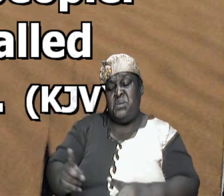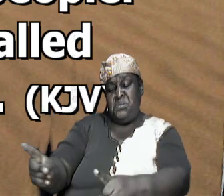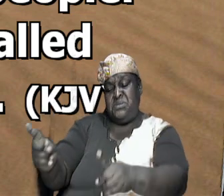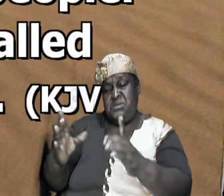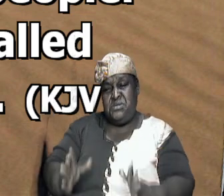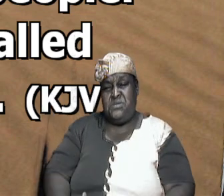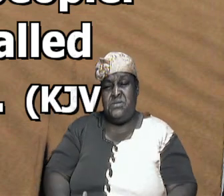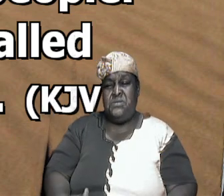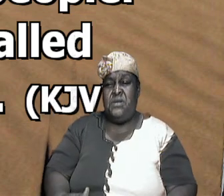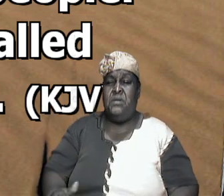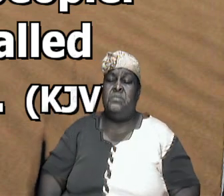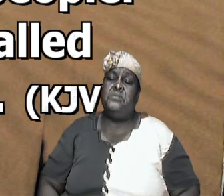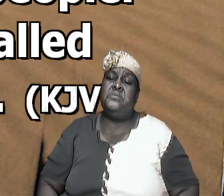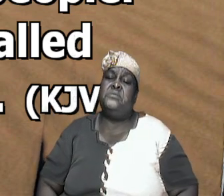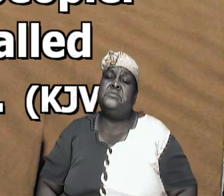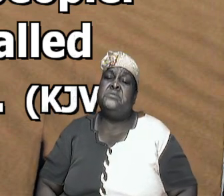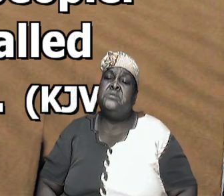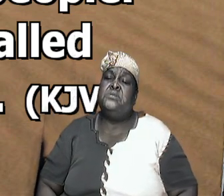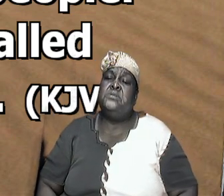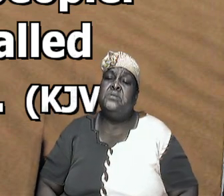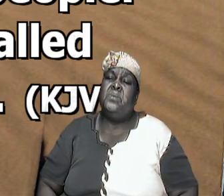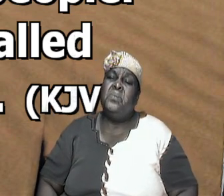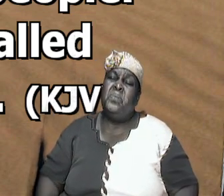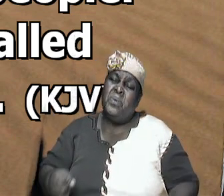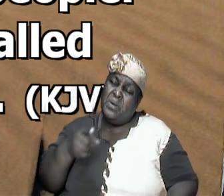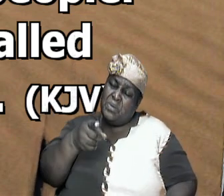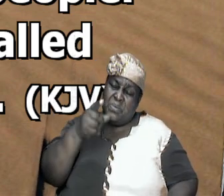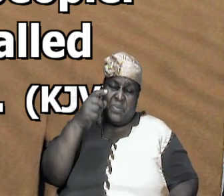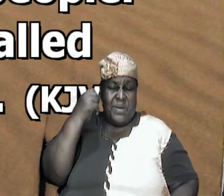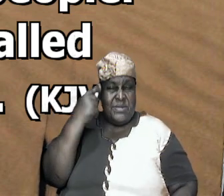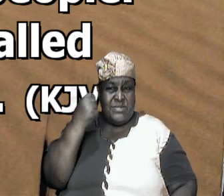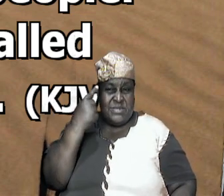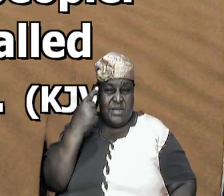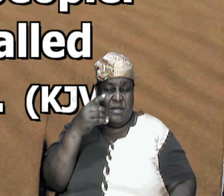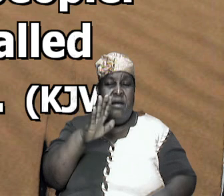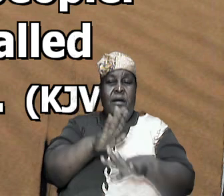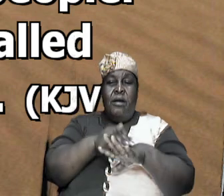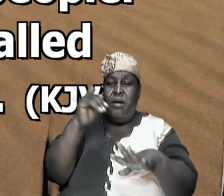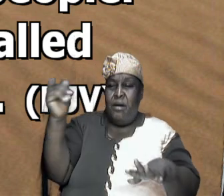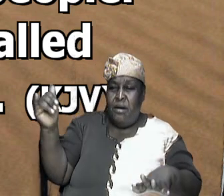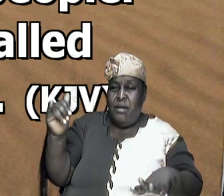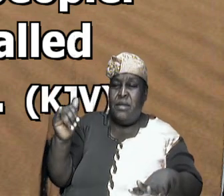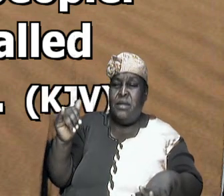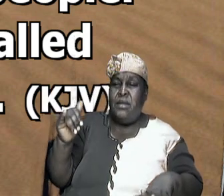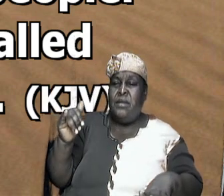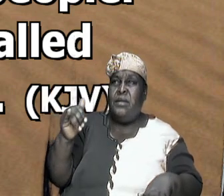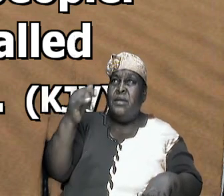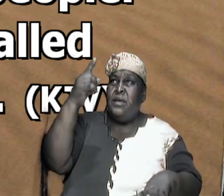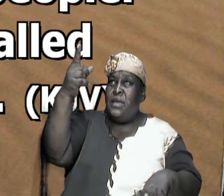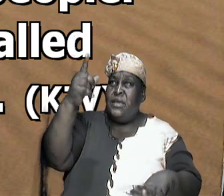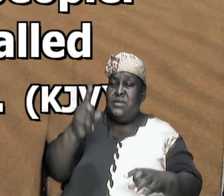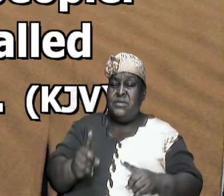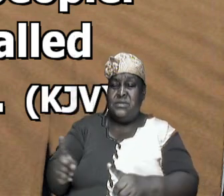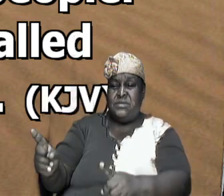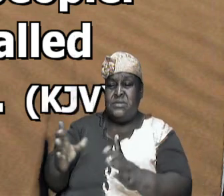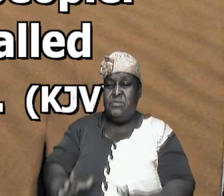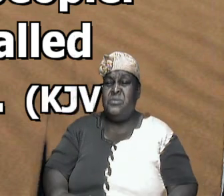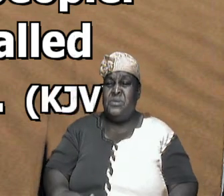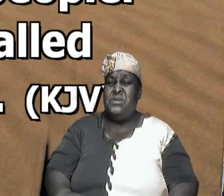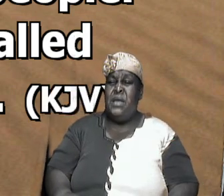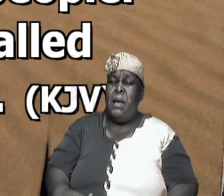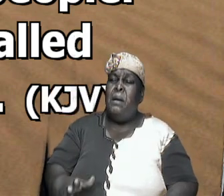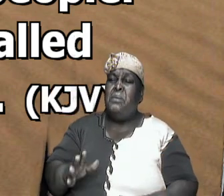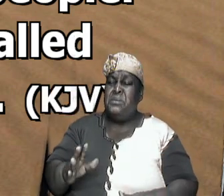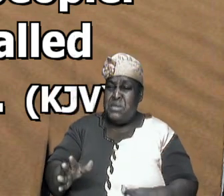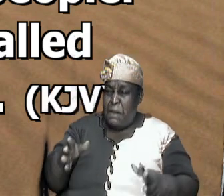disciples. Now, I want you to understand that calling his disciples was a big deal. I believe it